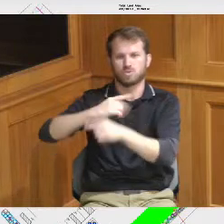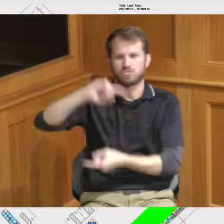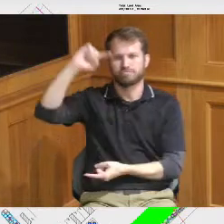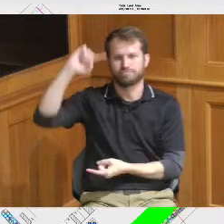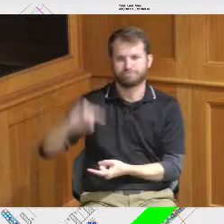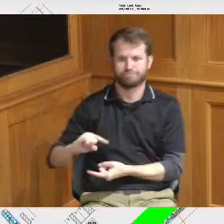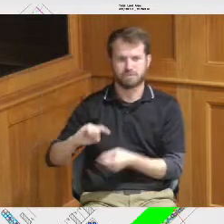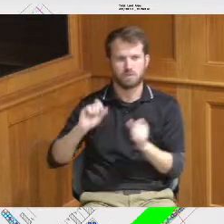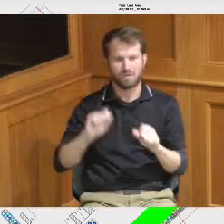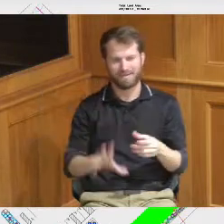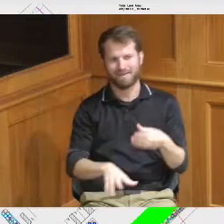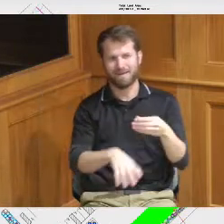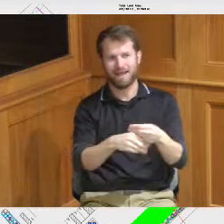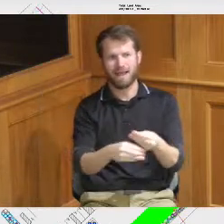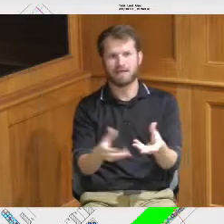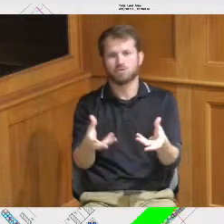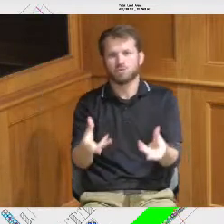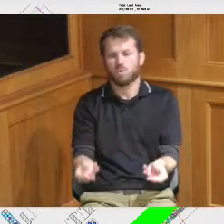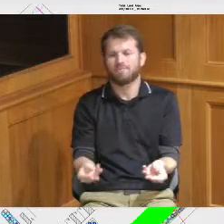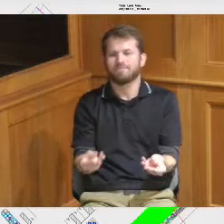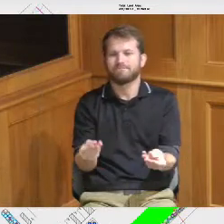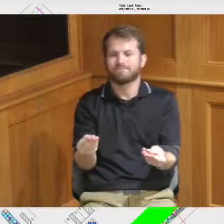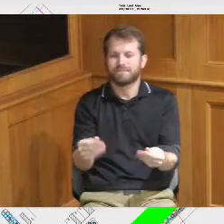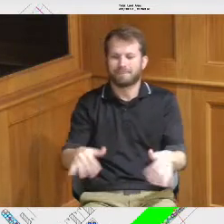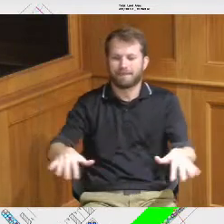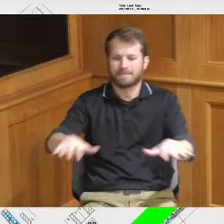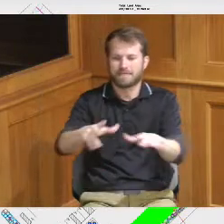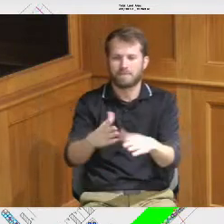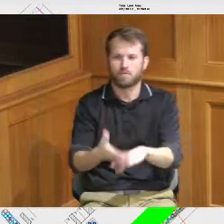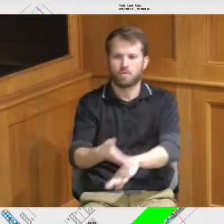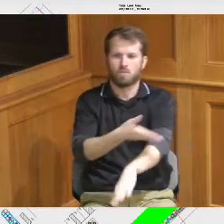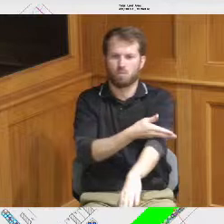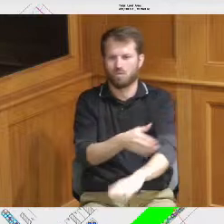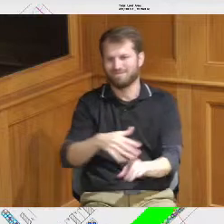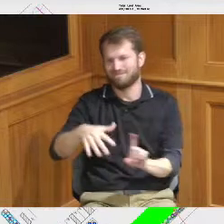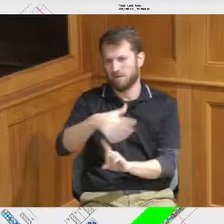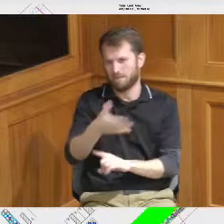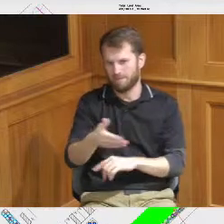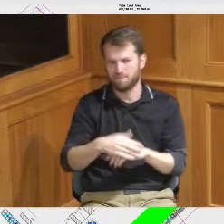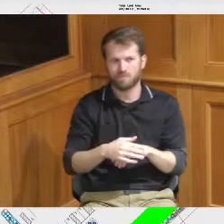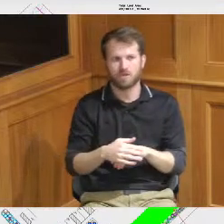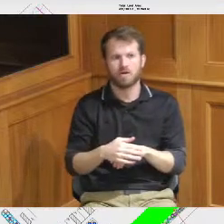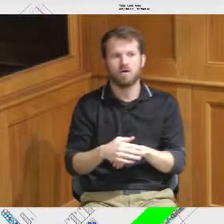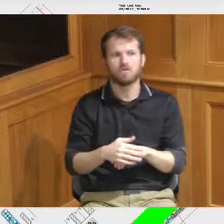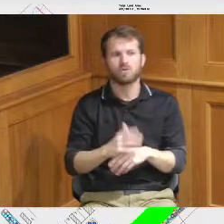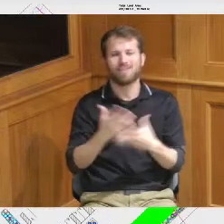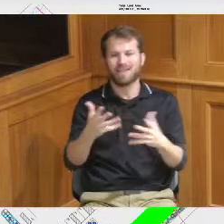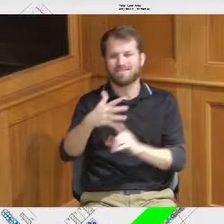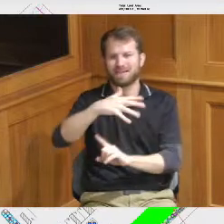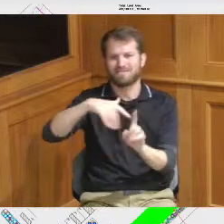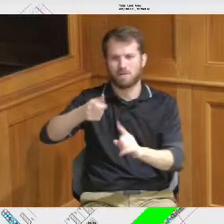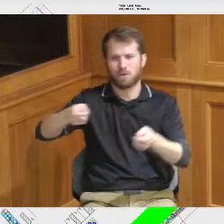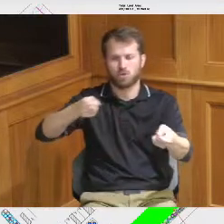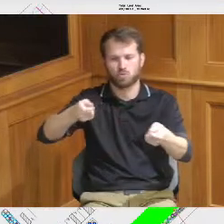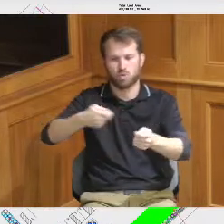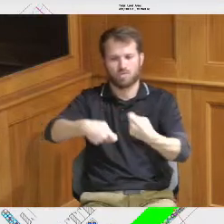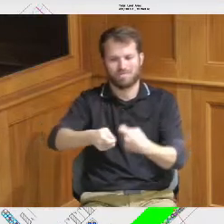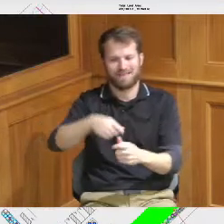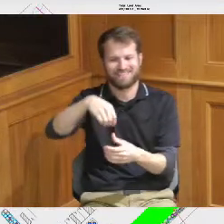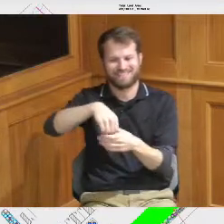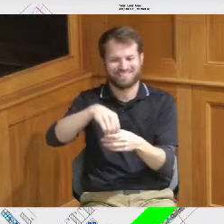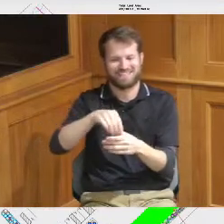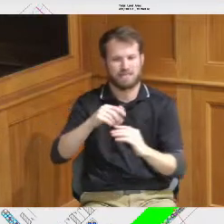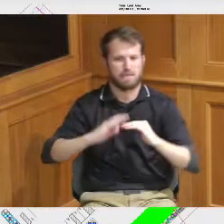we can add in softening landscape to really improve the environment there. By replacing a lot of the environmental controls within the